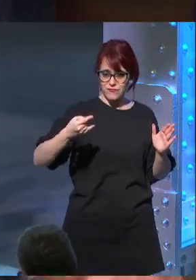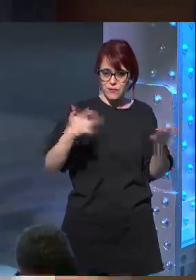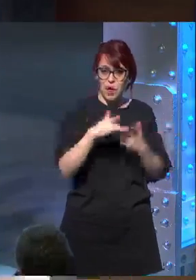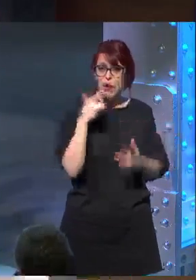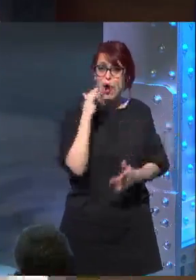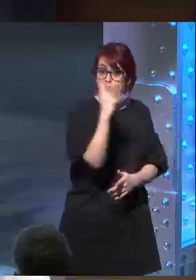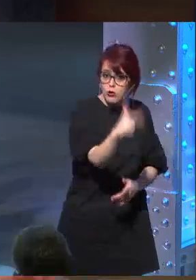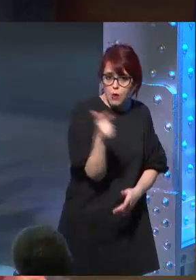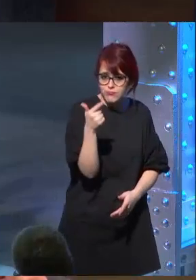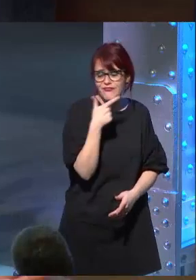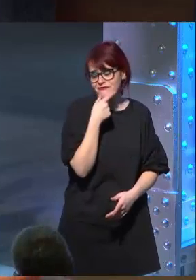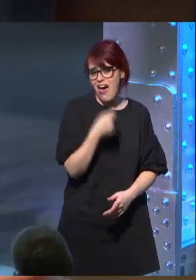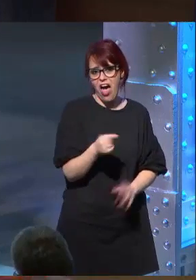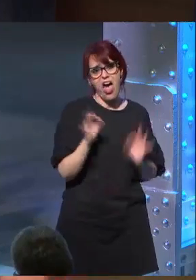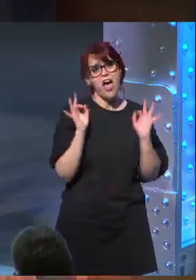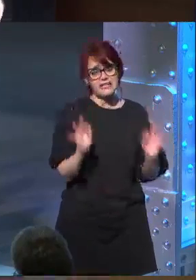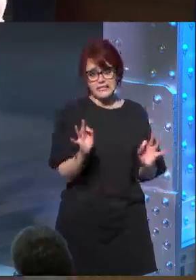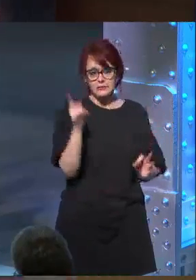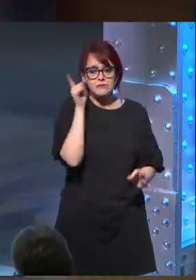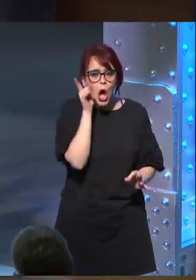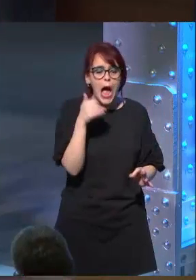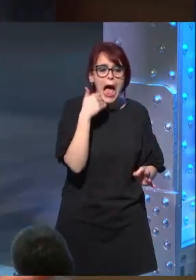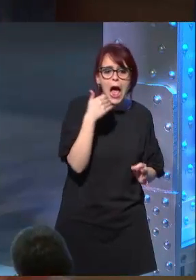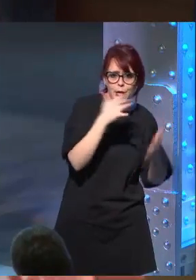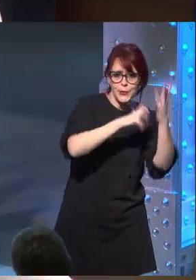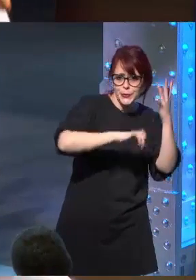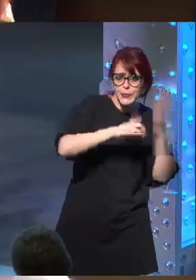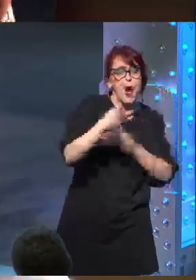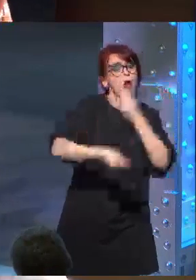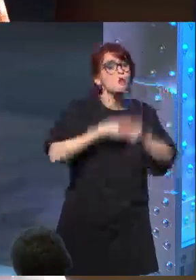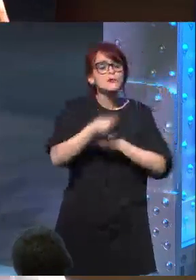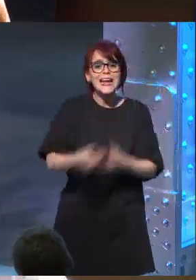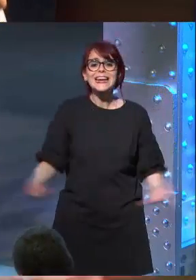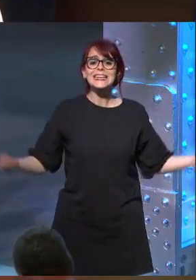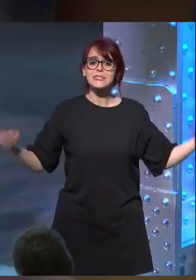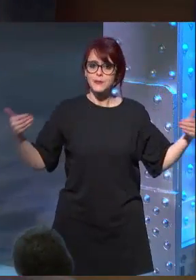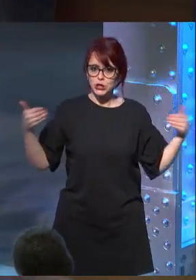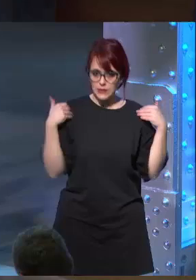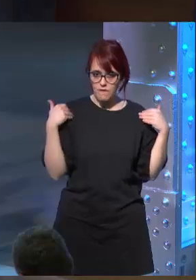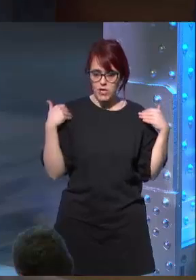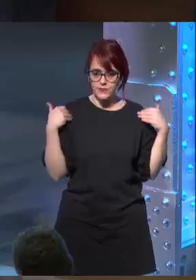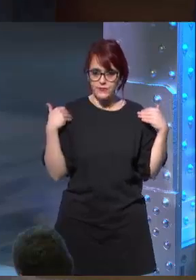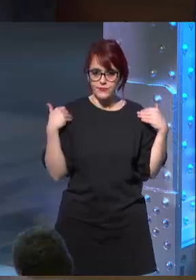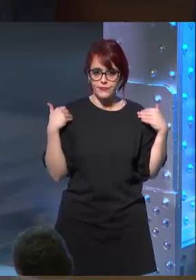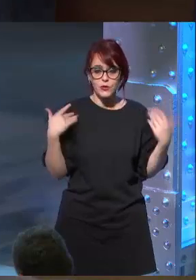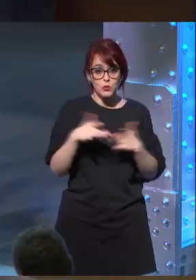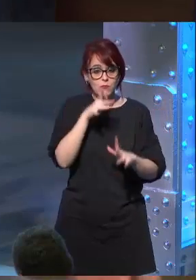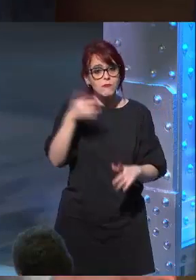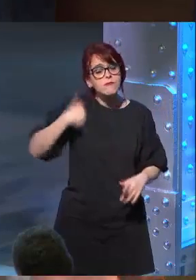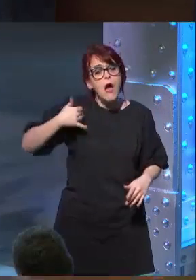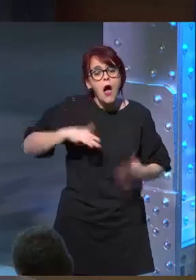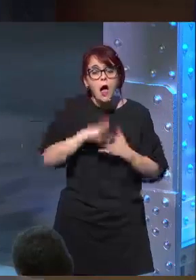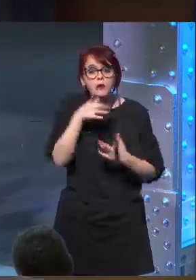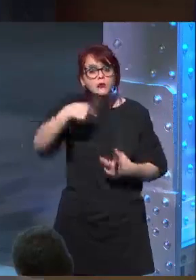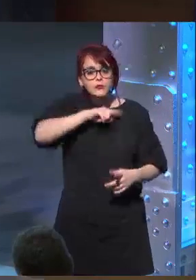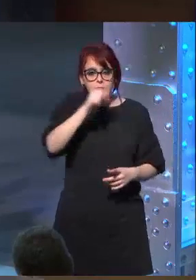involved in most of the crimes that we see every day. We need to be responsible